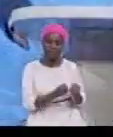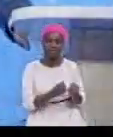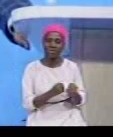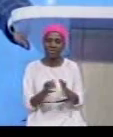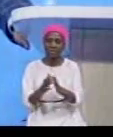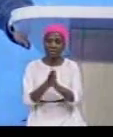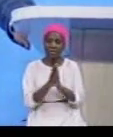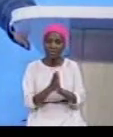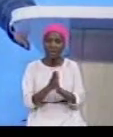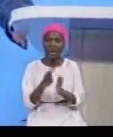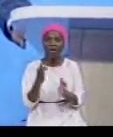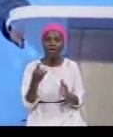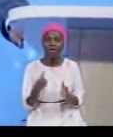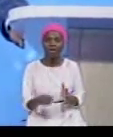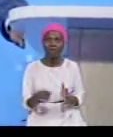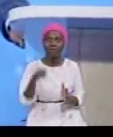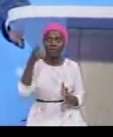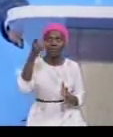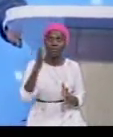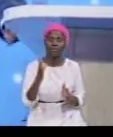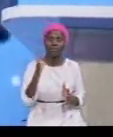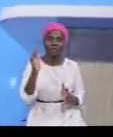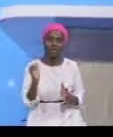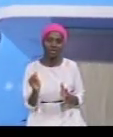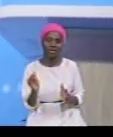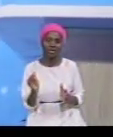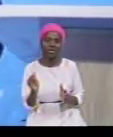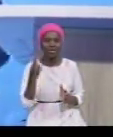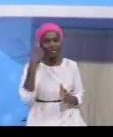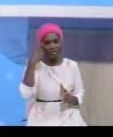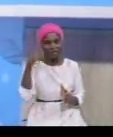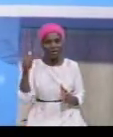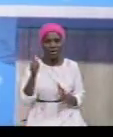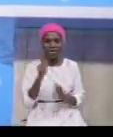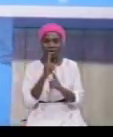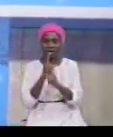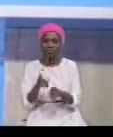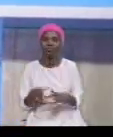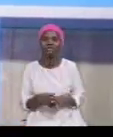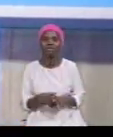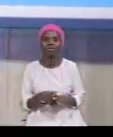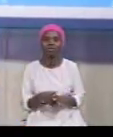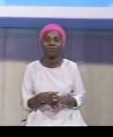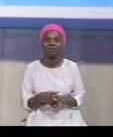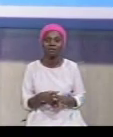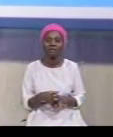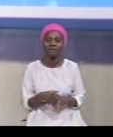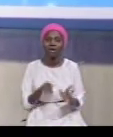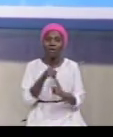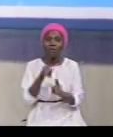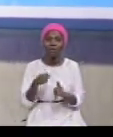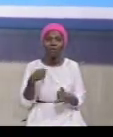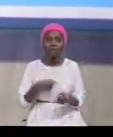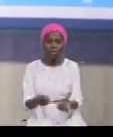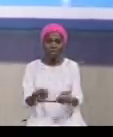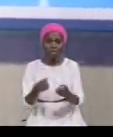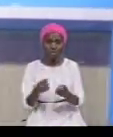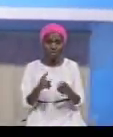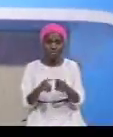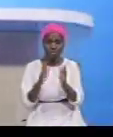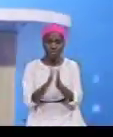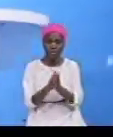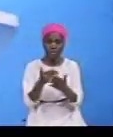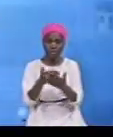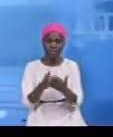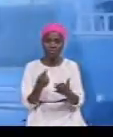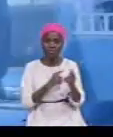of the godly for an answer. The confident prayer. When we come to pray before the Lord, and we